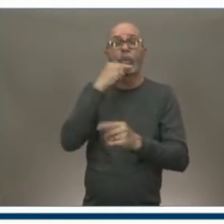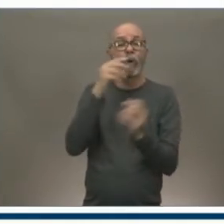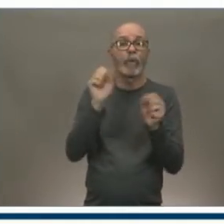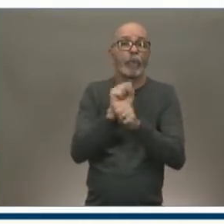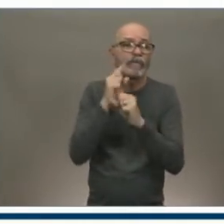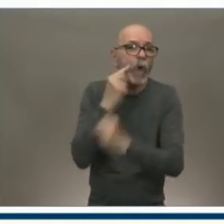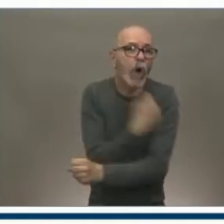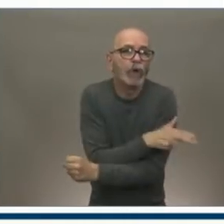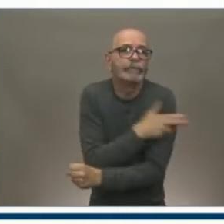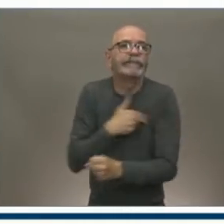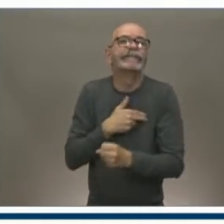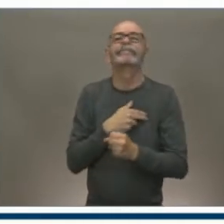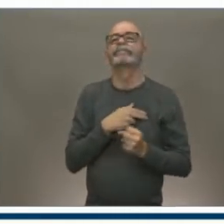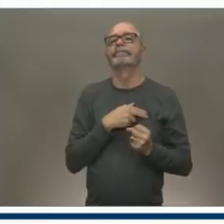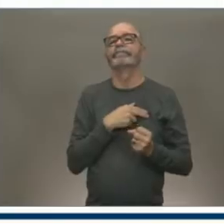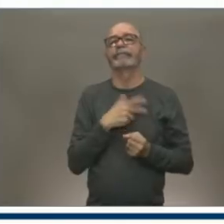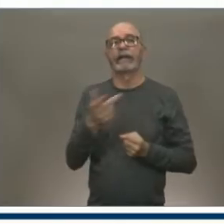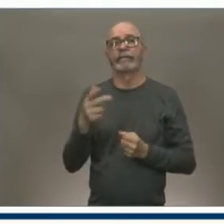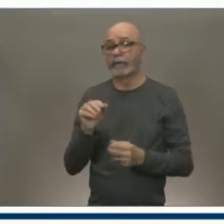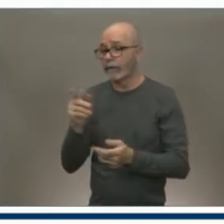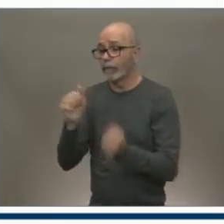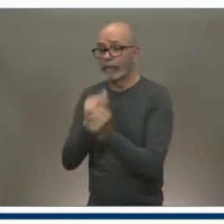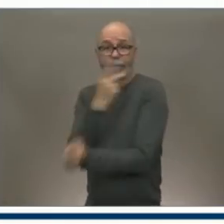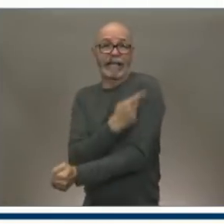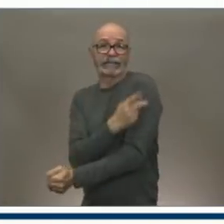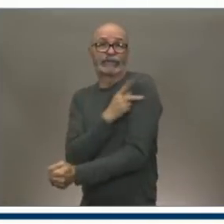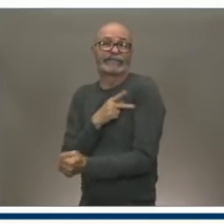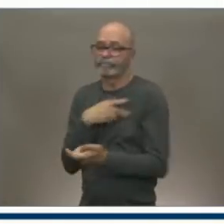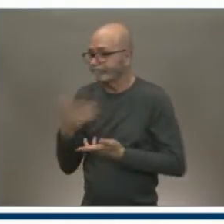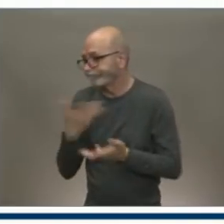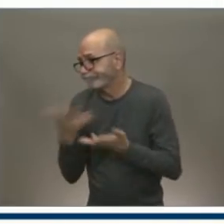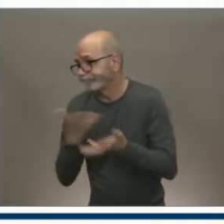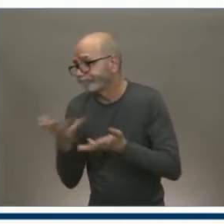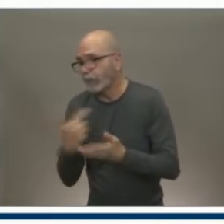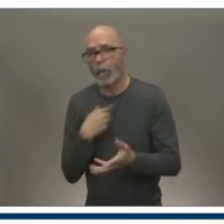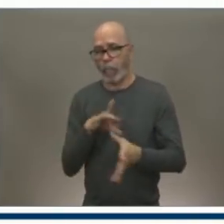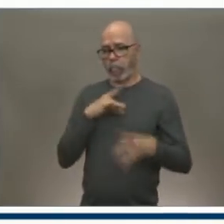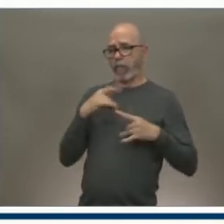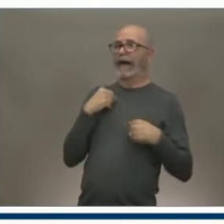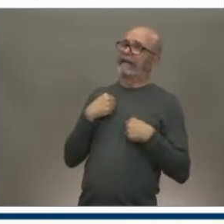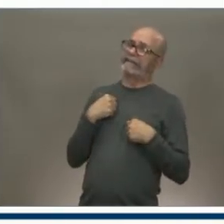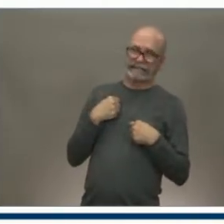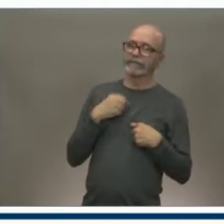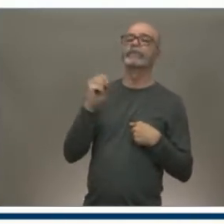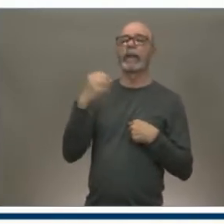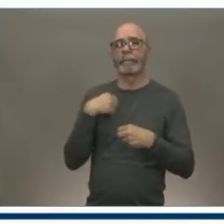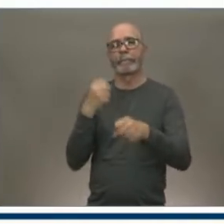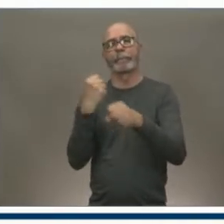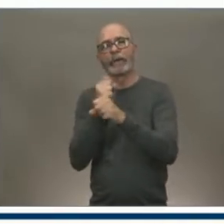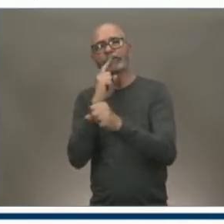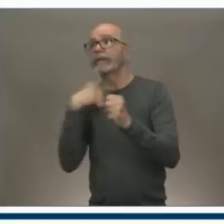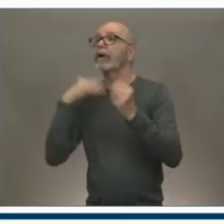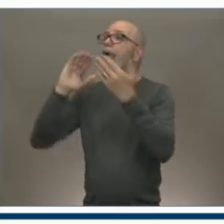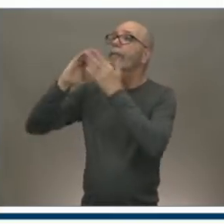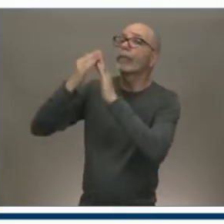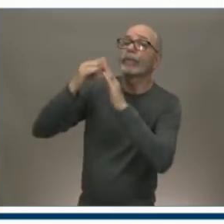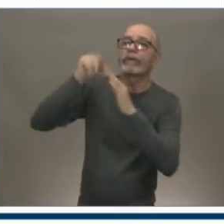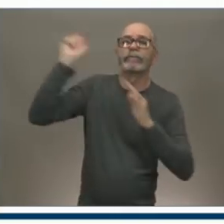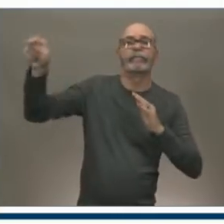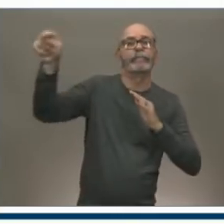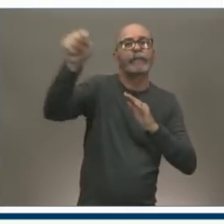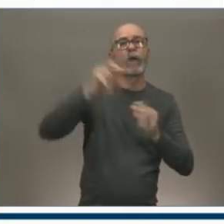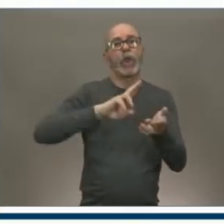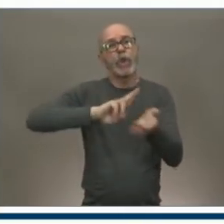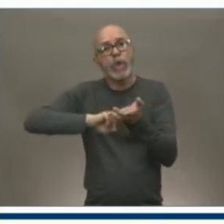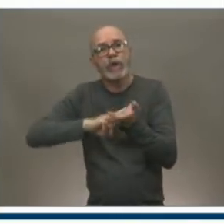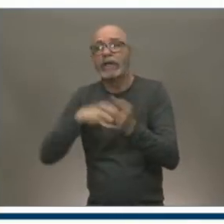direct contact with patients, community-based healthcare providers, including doctors, nurses, dentists,